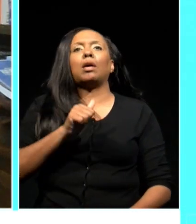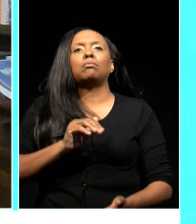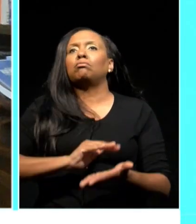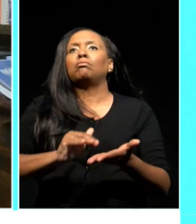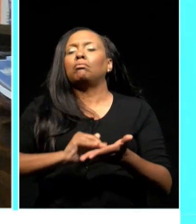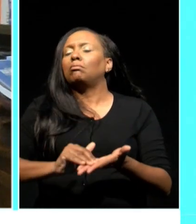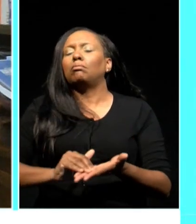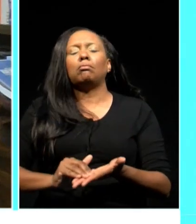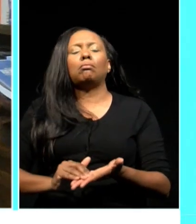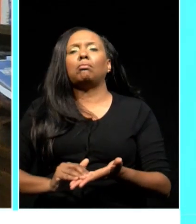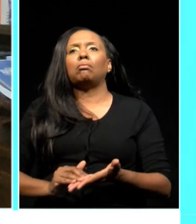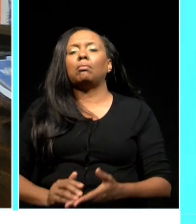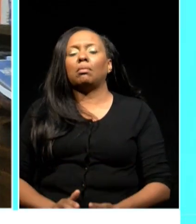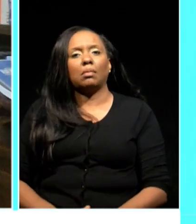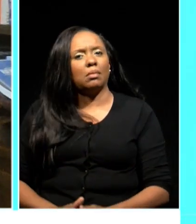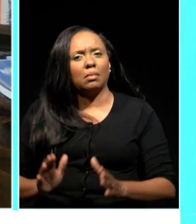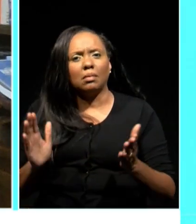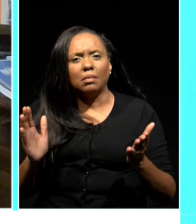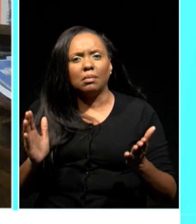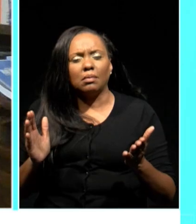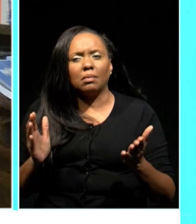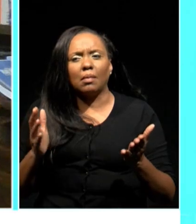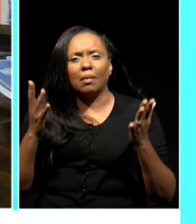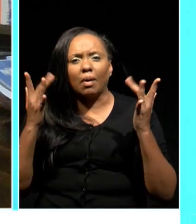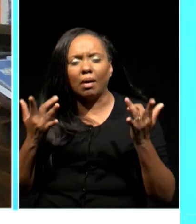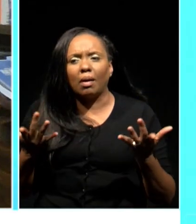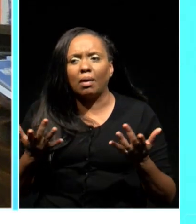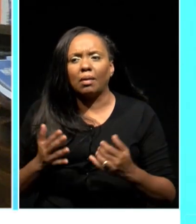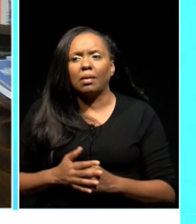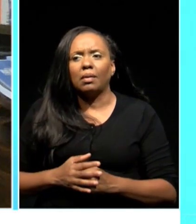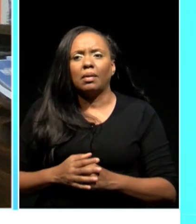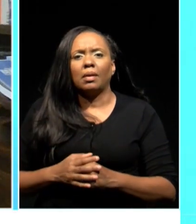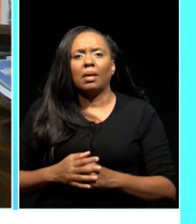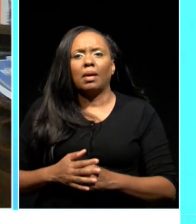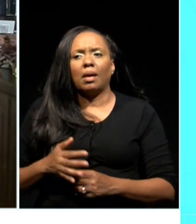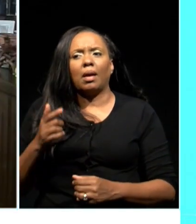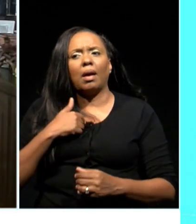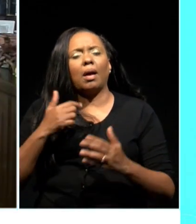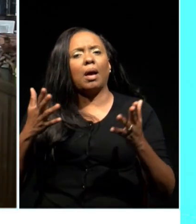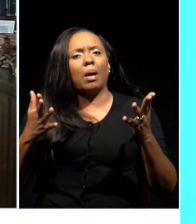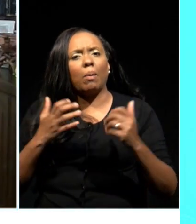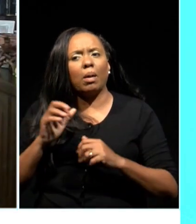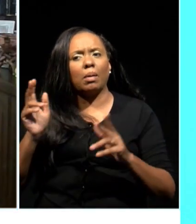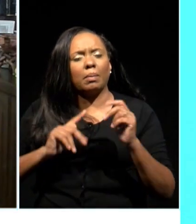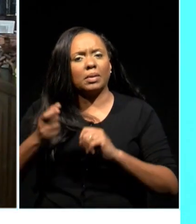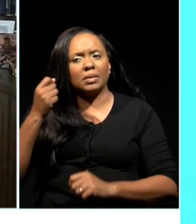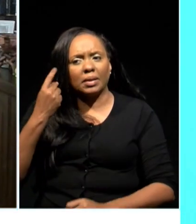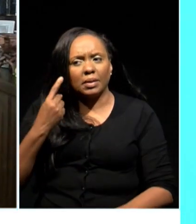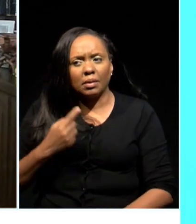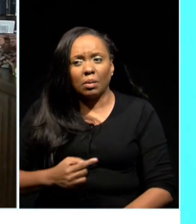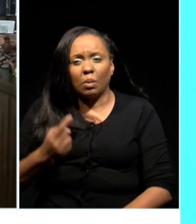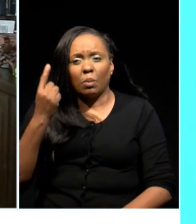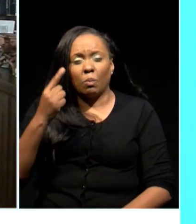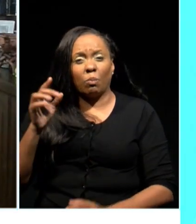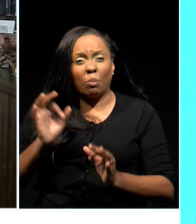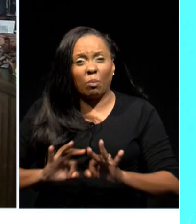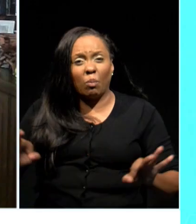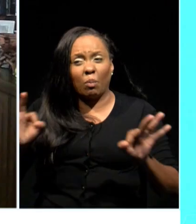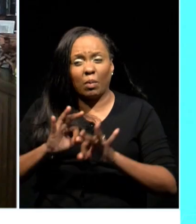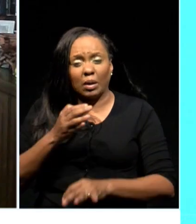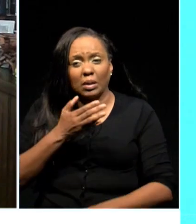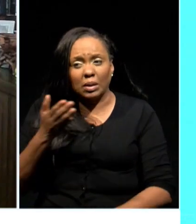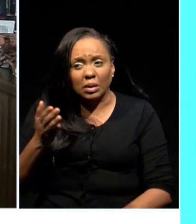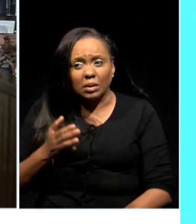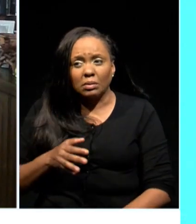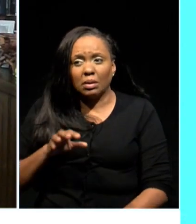But as I indicated a while ago, and I'm not sure that that people understood what I was saying, I said a while ago that one of the key things for me is that